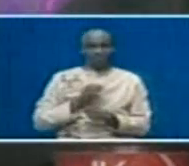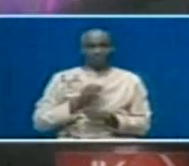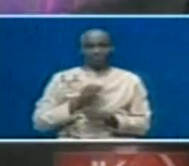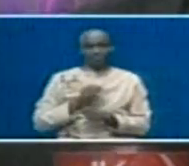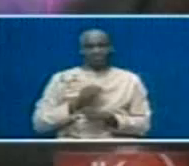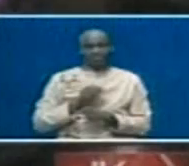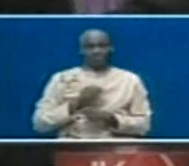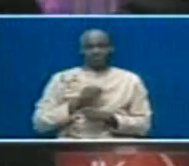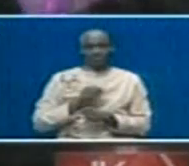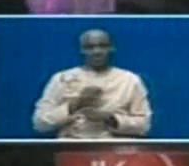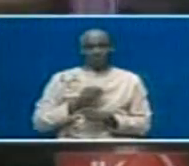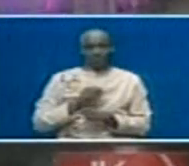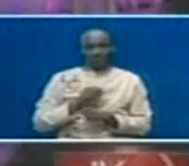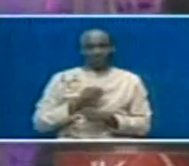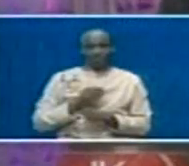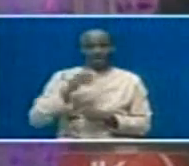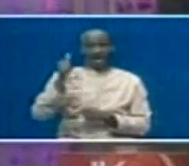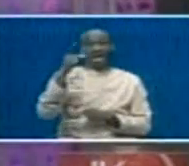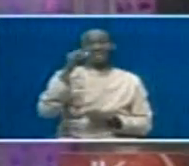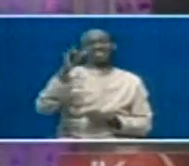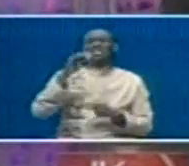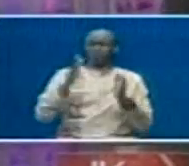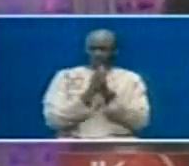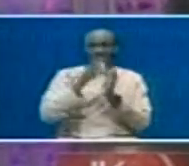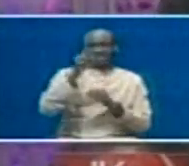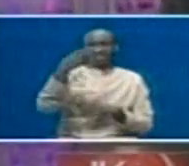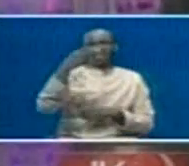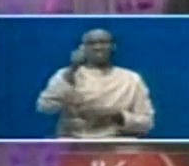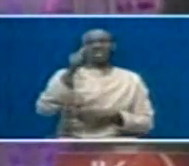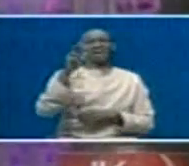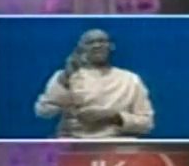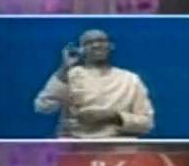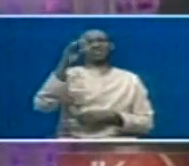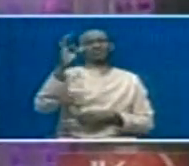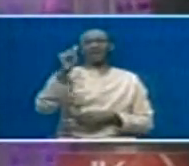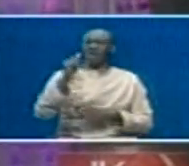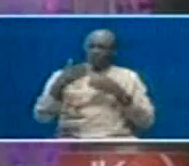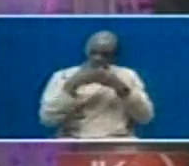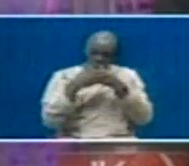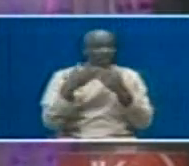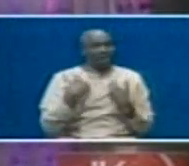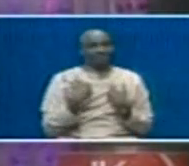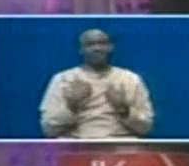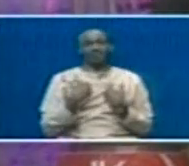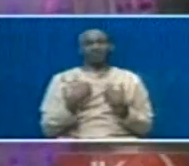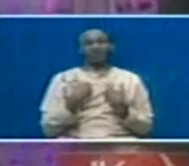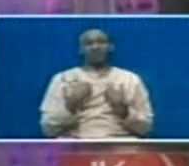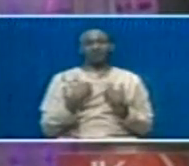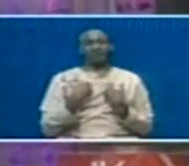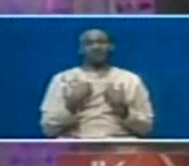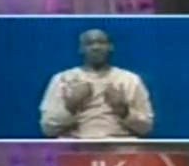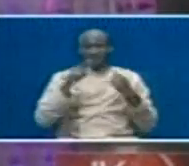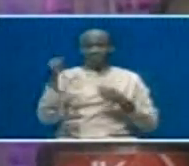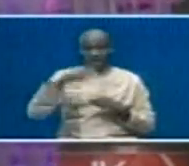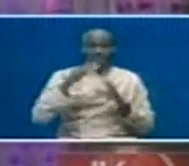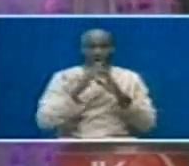So Ali and Sharifa were so close, I think, same age, I think, maybe, you know, that's it. And he would come to